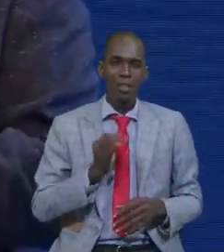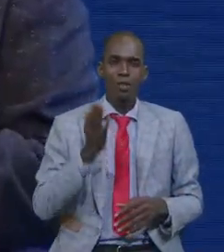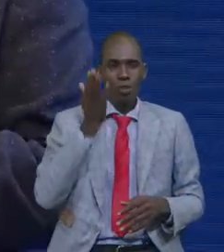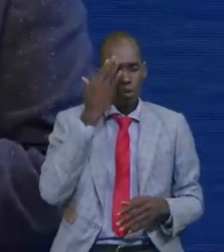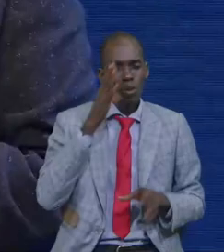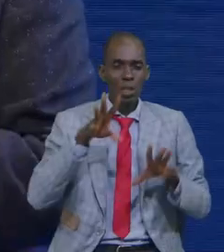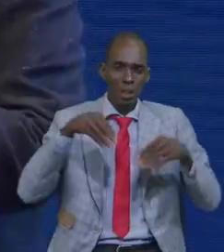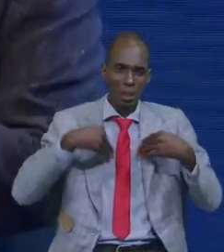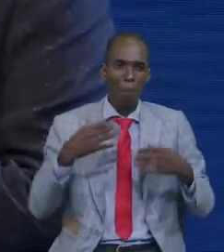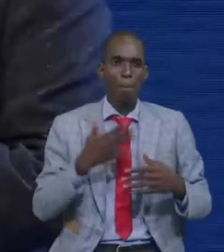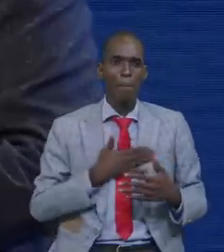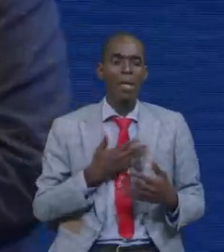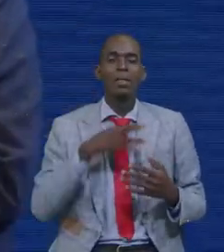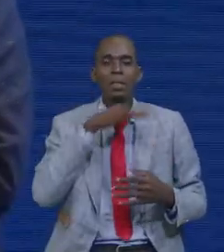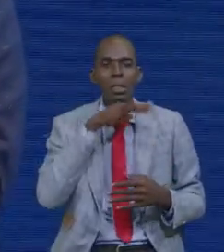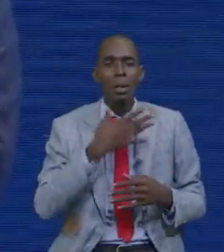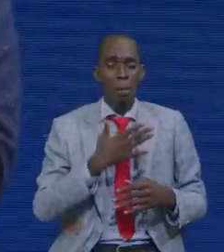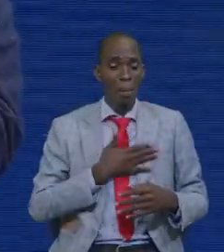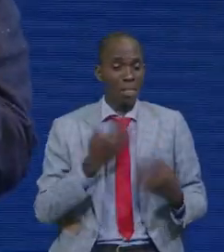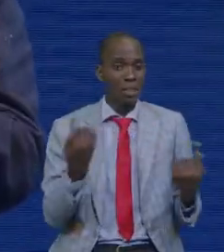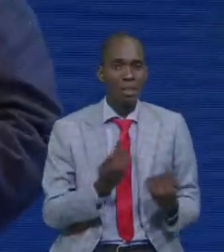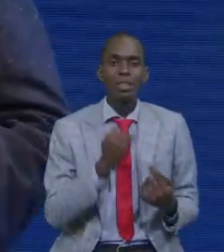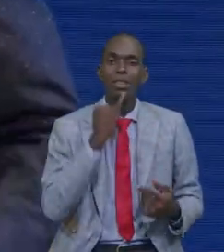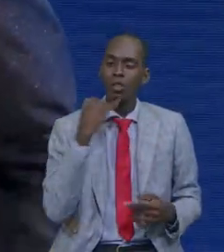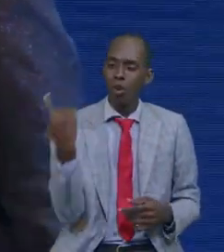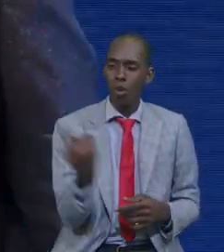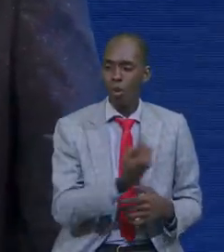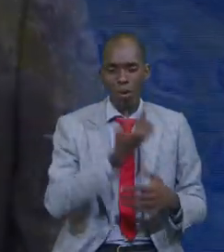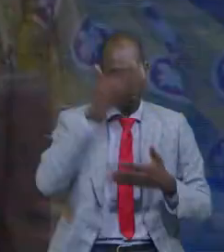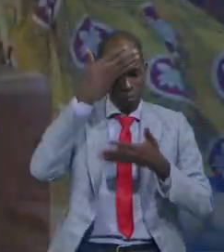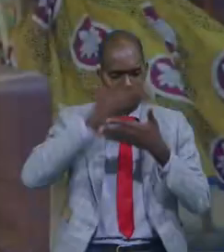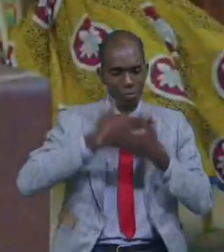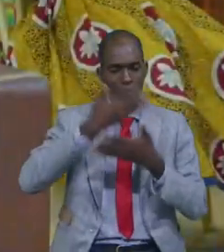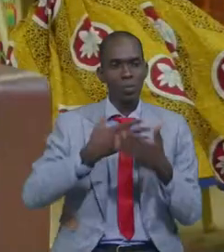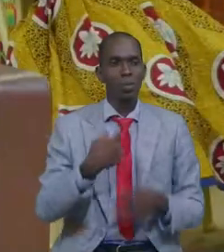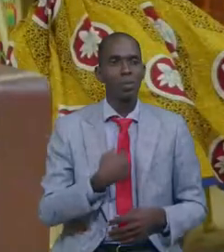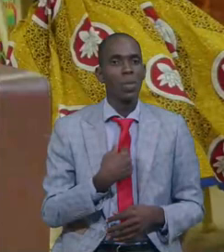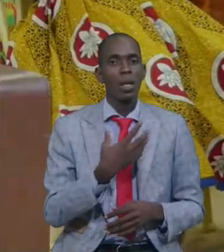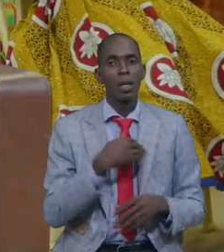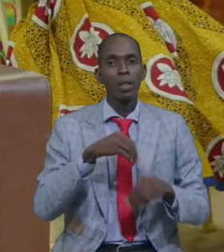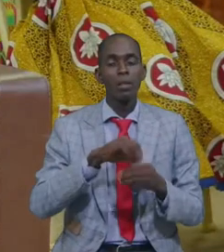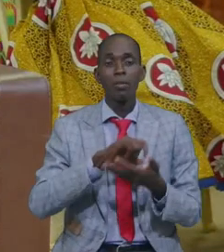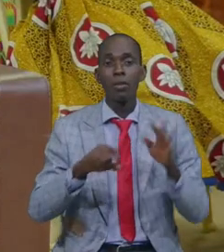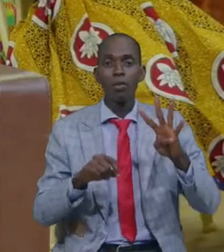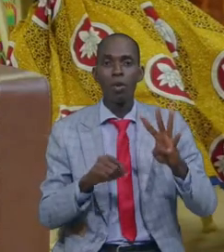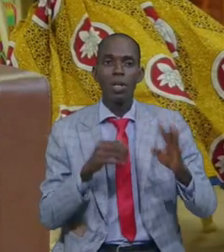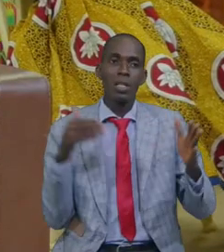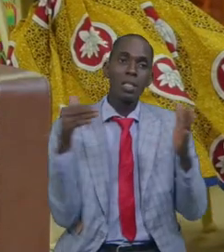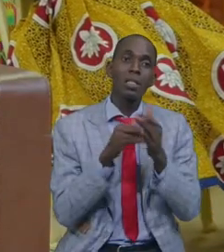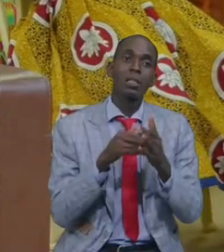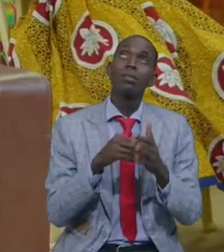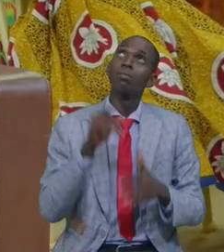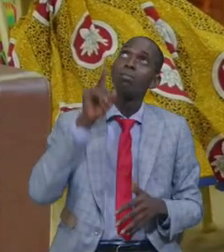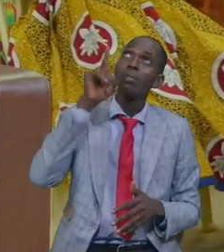is ever before me. Look at verse 4. In verse 4, against thee, thee only, have